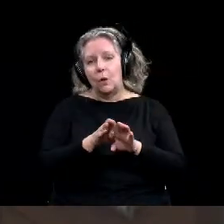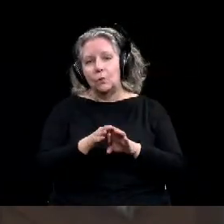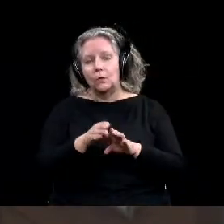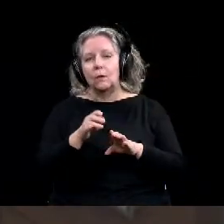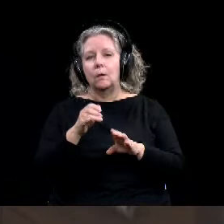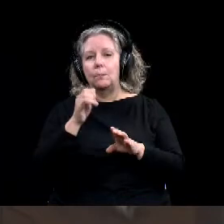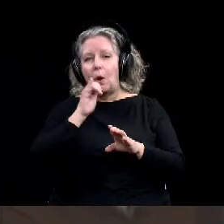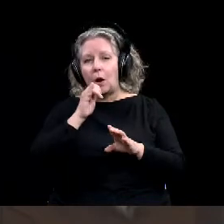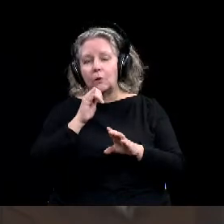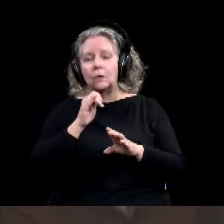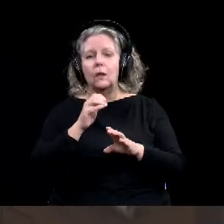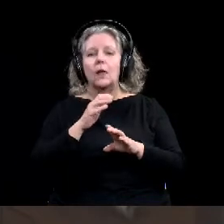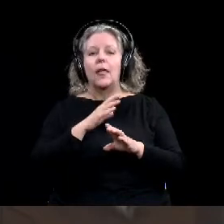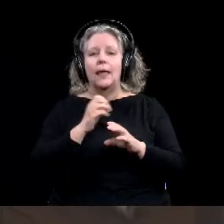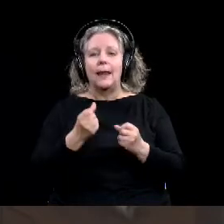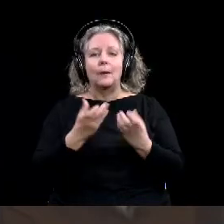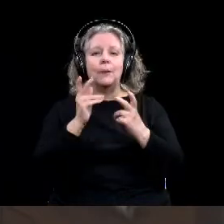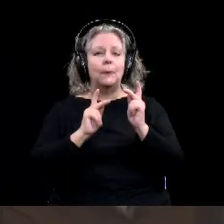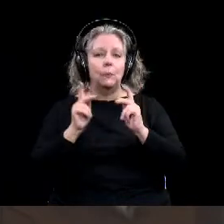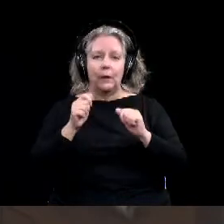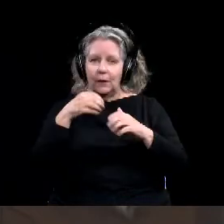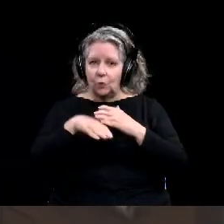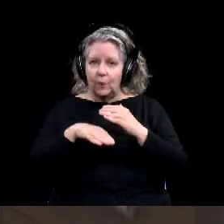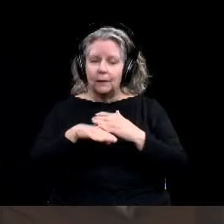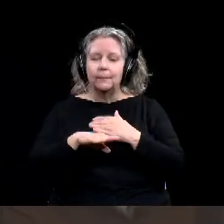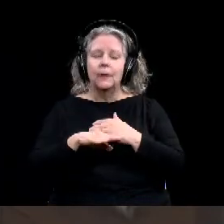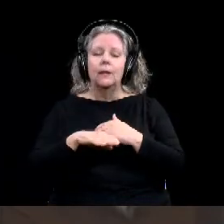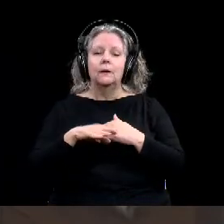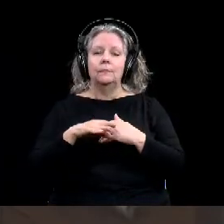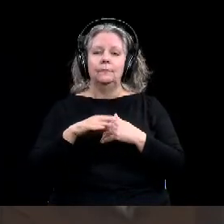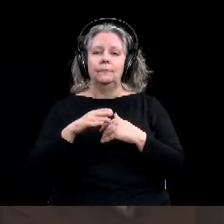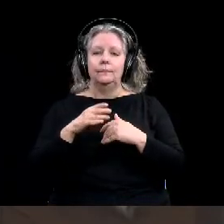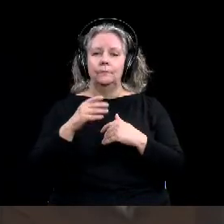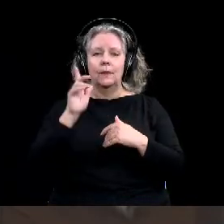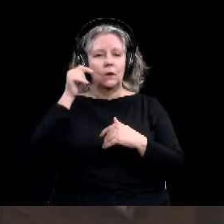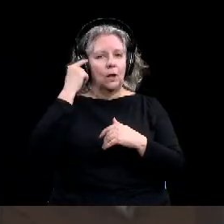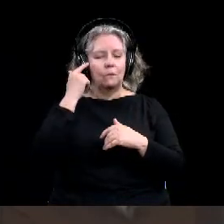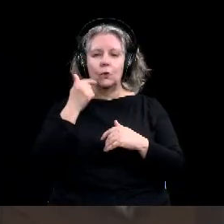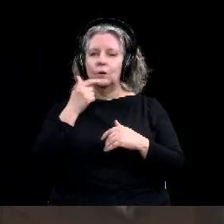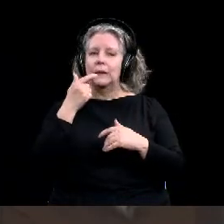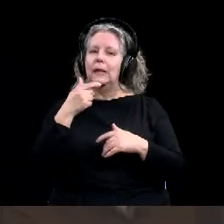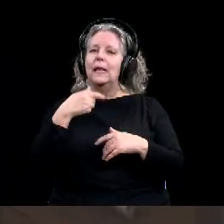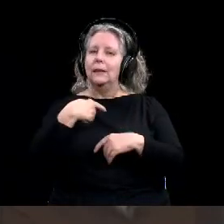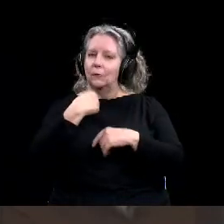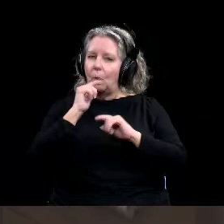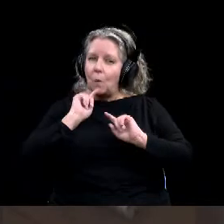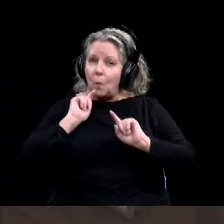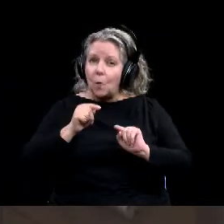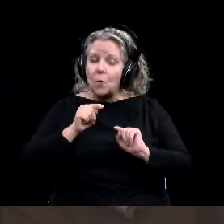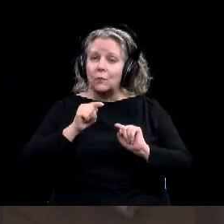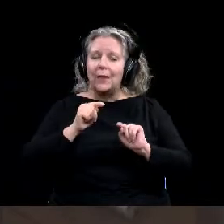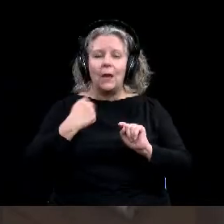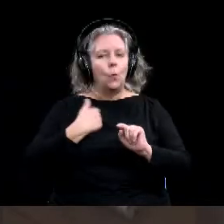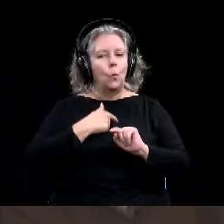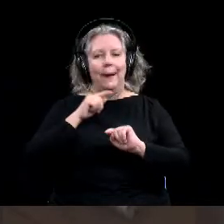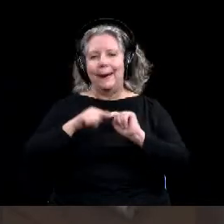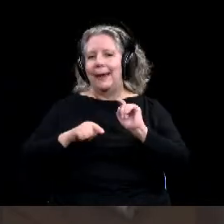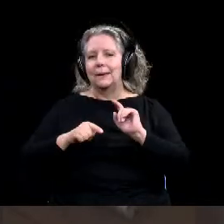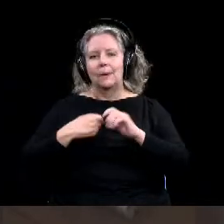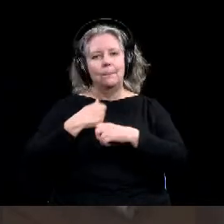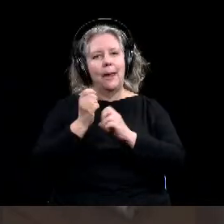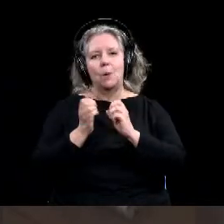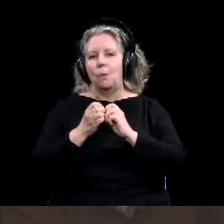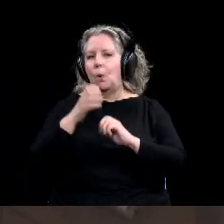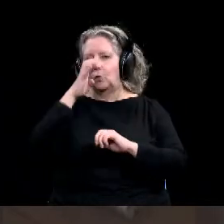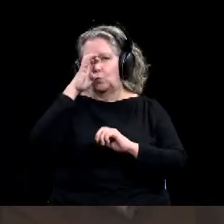stating we can't issue more restrictive orders than him. We've not heard any word from the governor's office that this might change. The Waco-McLennan